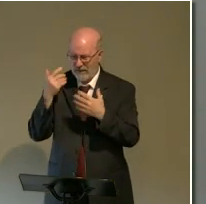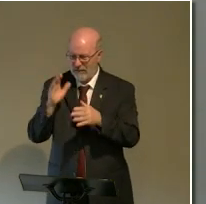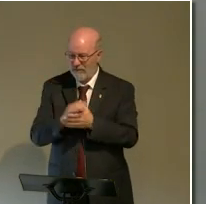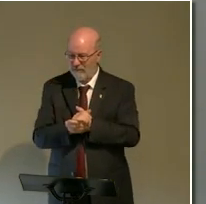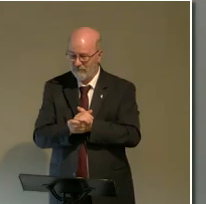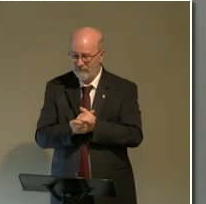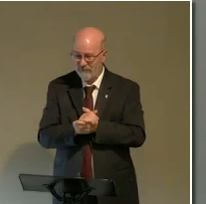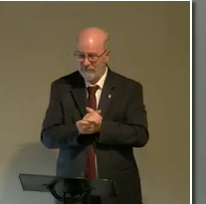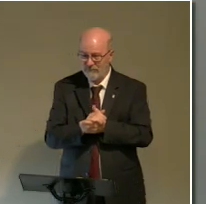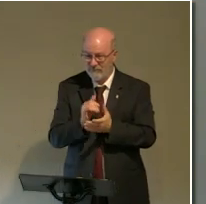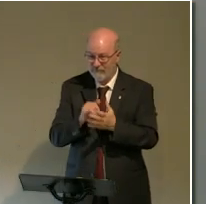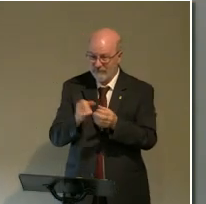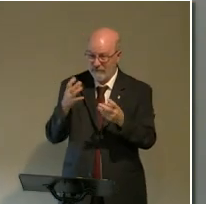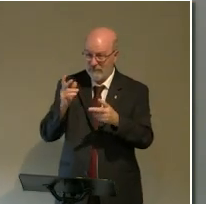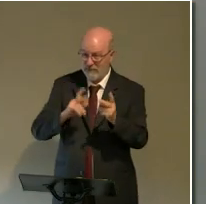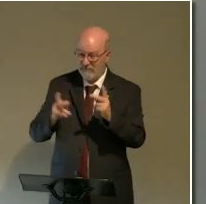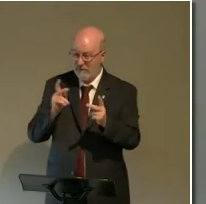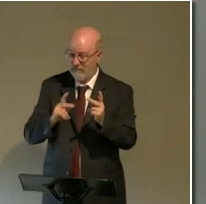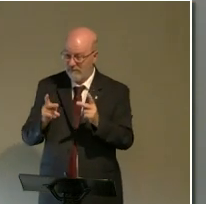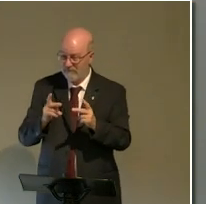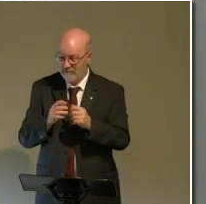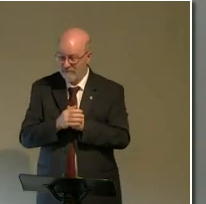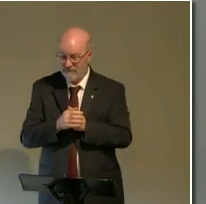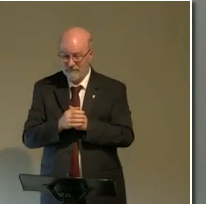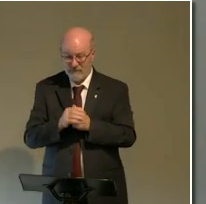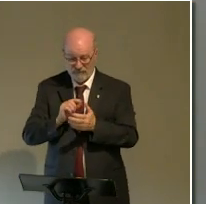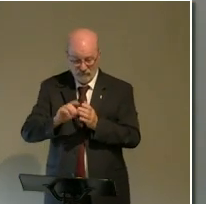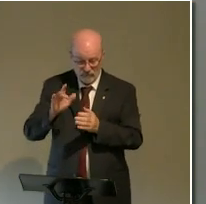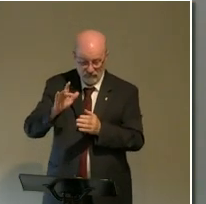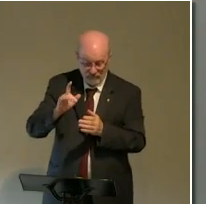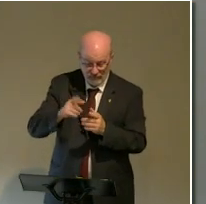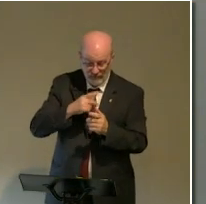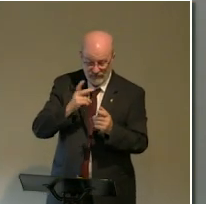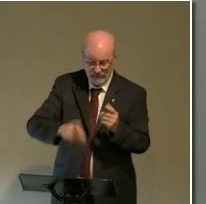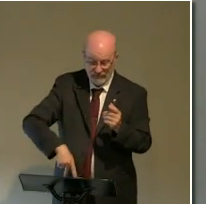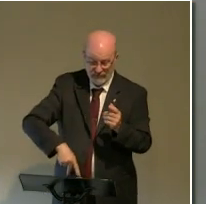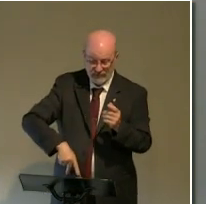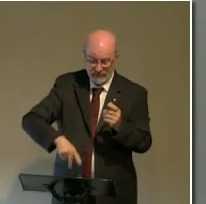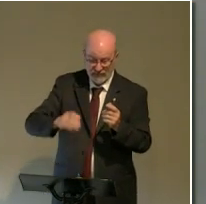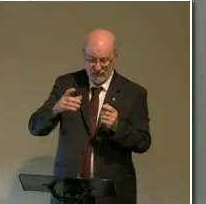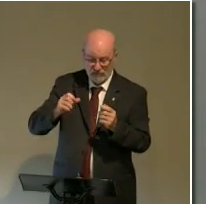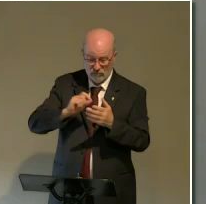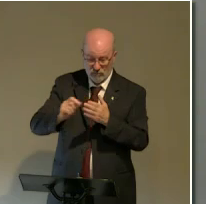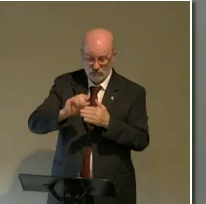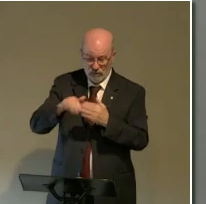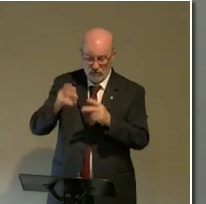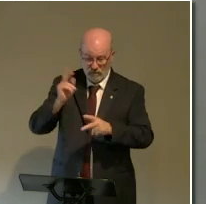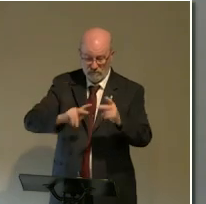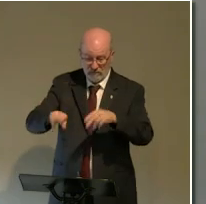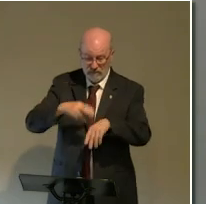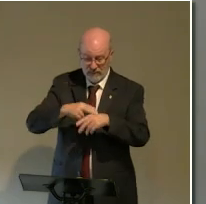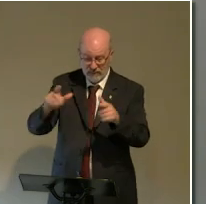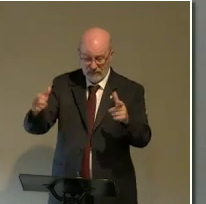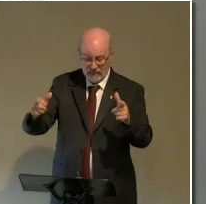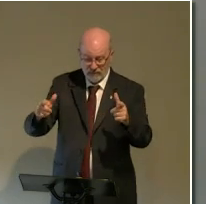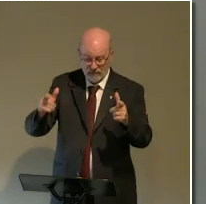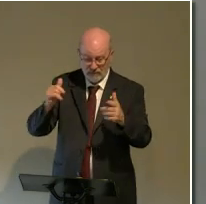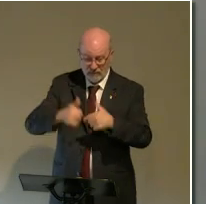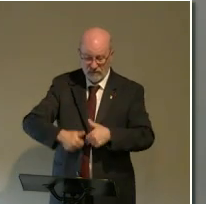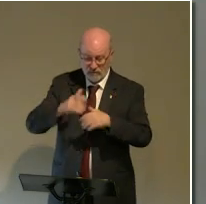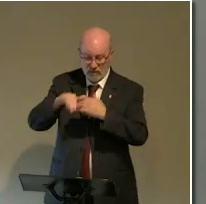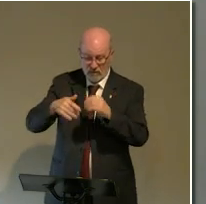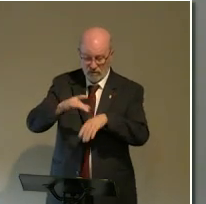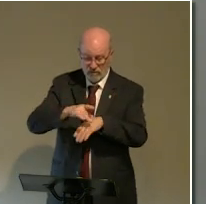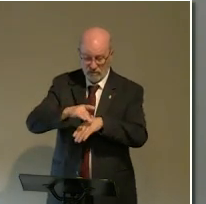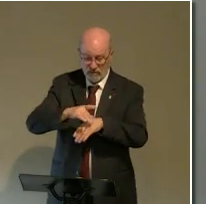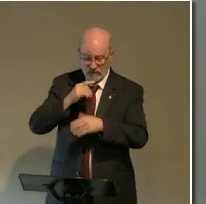but that's a lot of guys, right? Verse 25, then King Darius roared unto all the people, nations, and languages that dwell